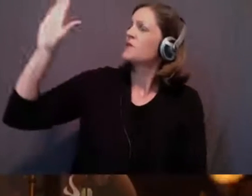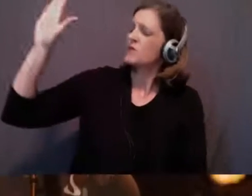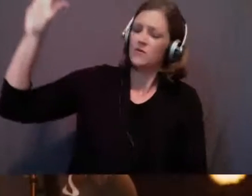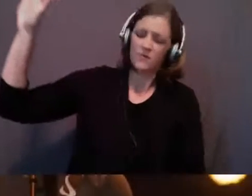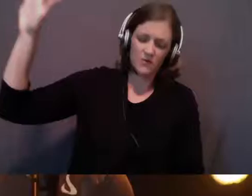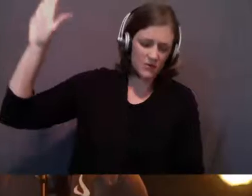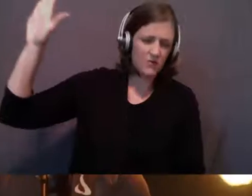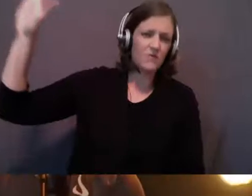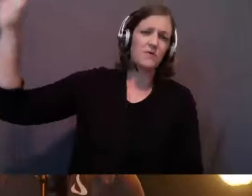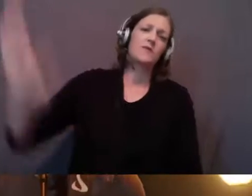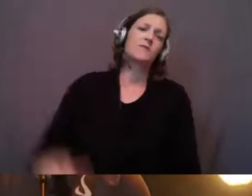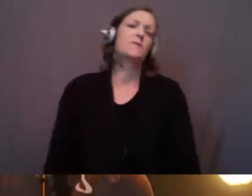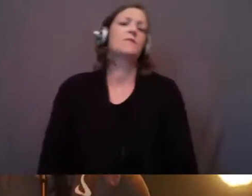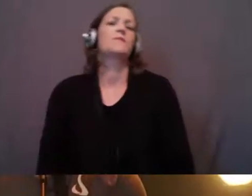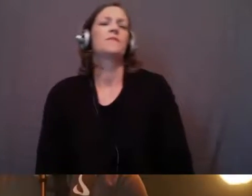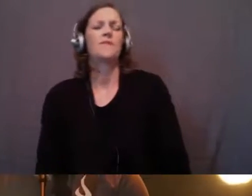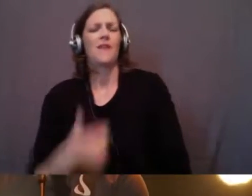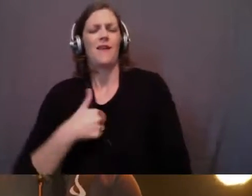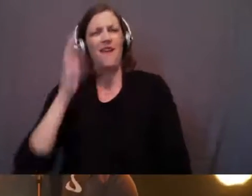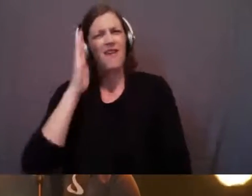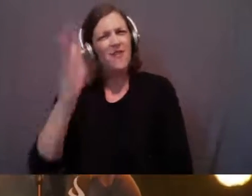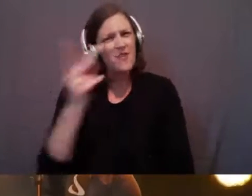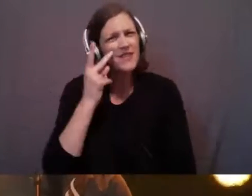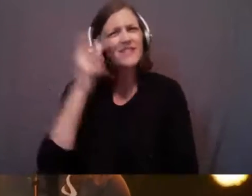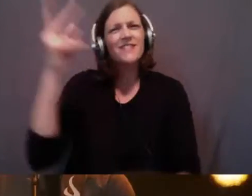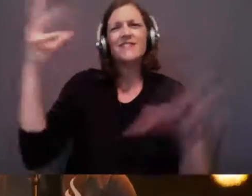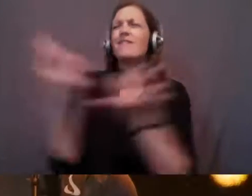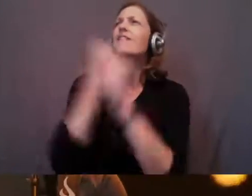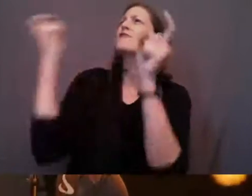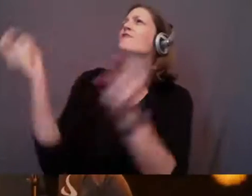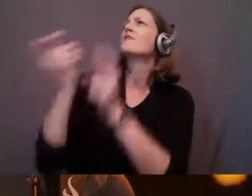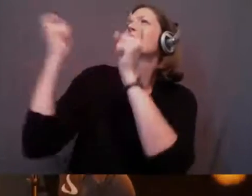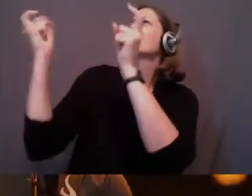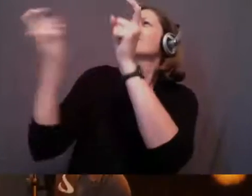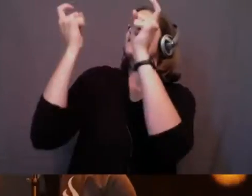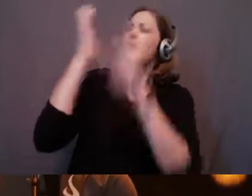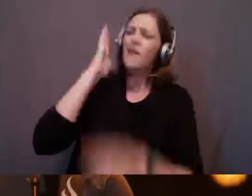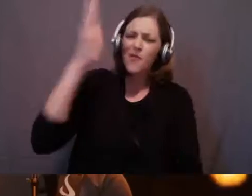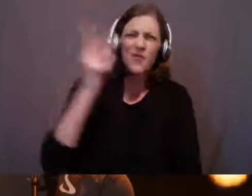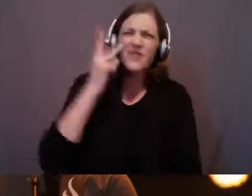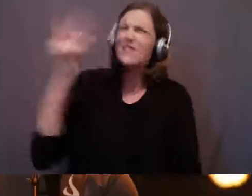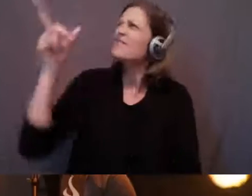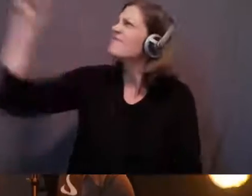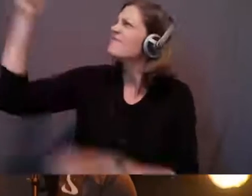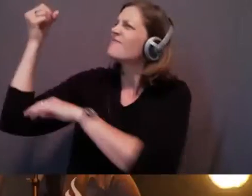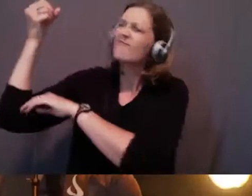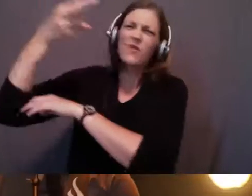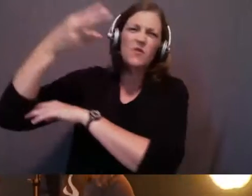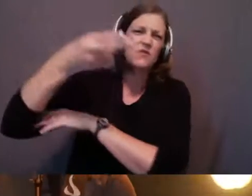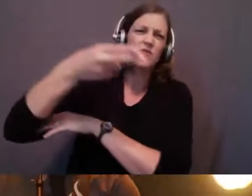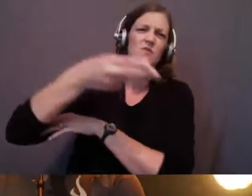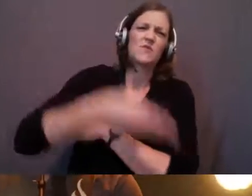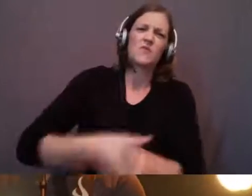you, Lord. 'Cause I'm gonna see a victory. I'm gonna see a